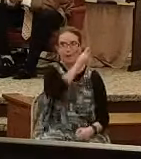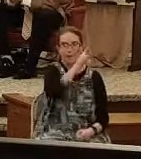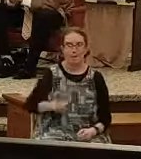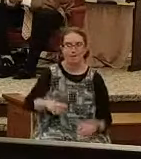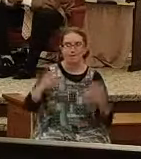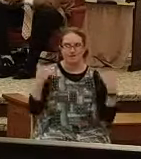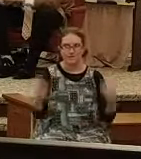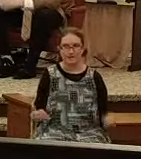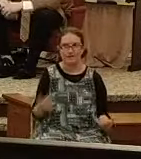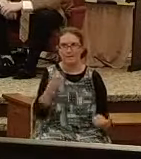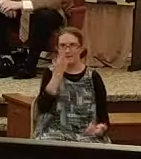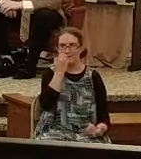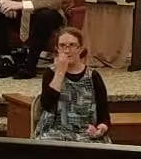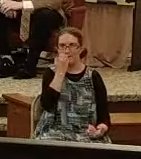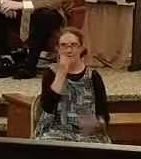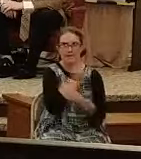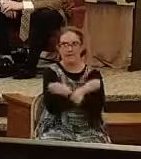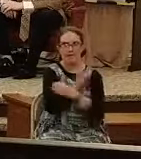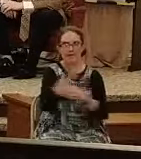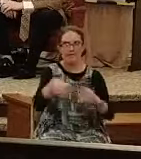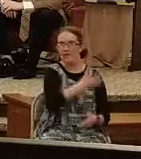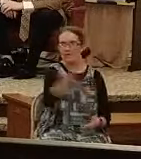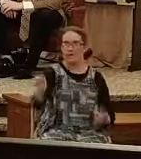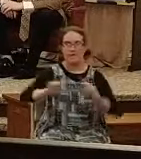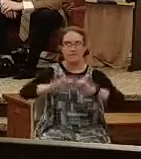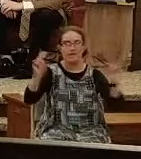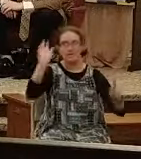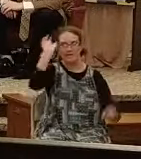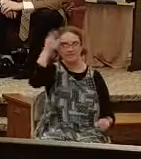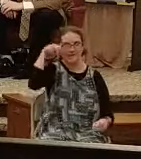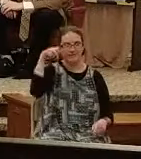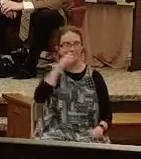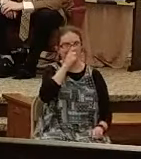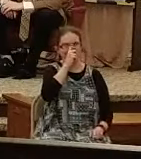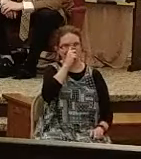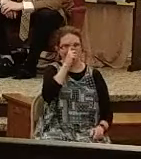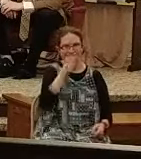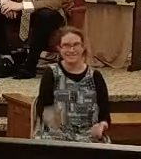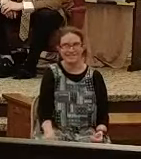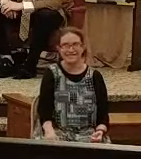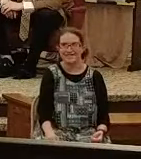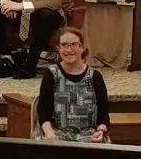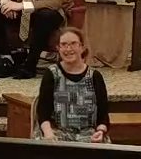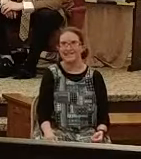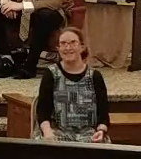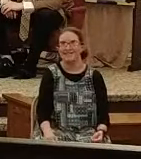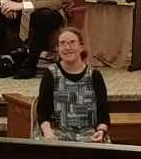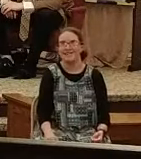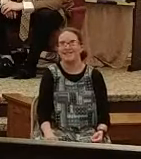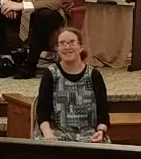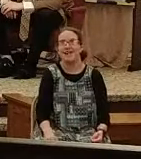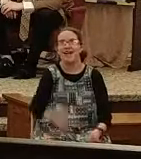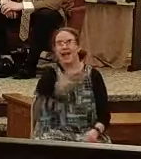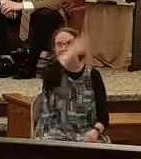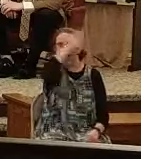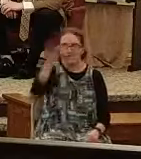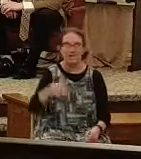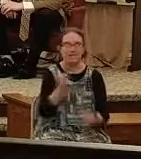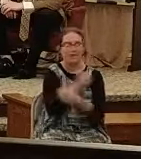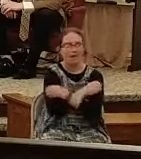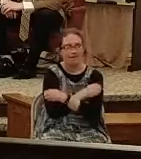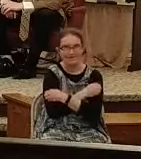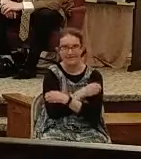Now, you love everybody but Satan. Hallelujah. Now, I ain't never loved him and